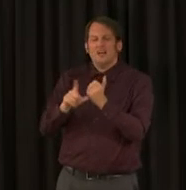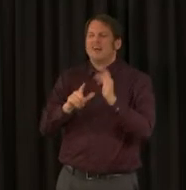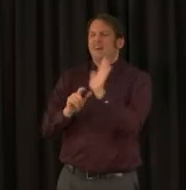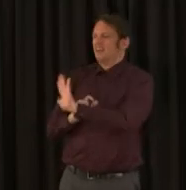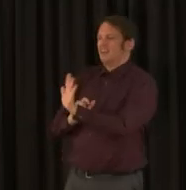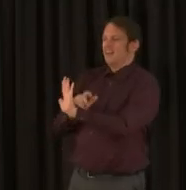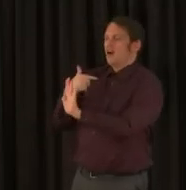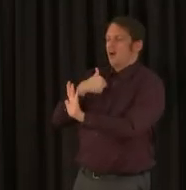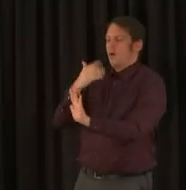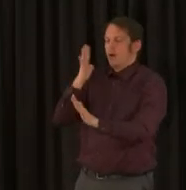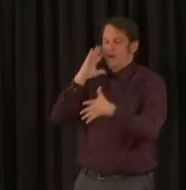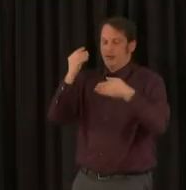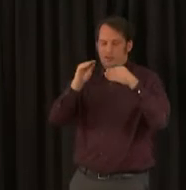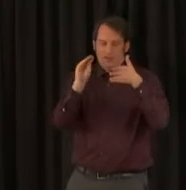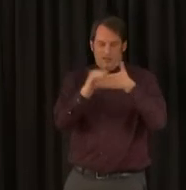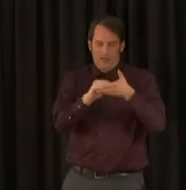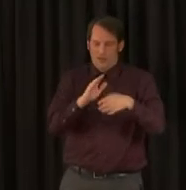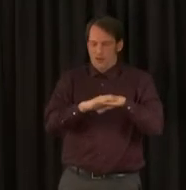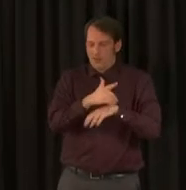those on